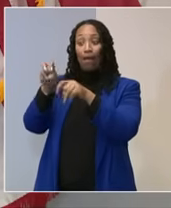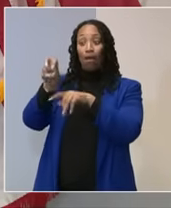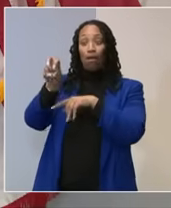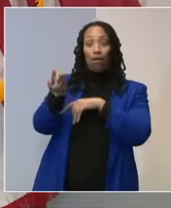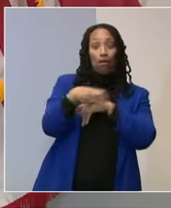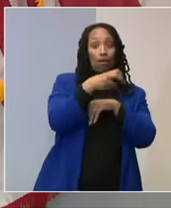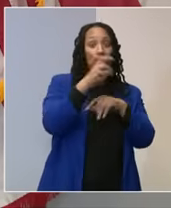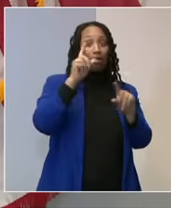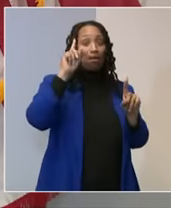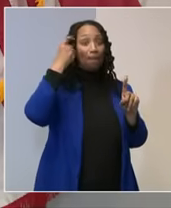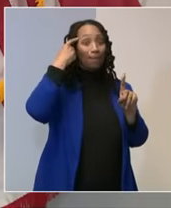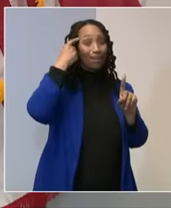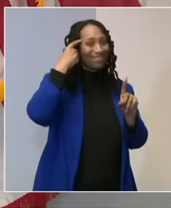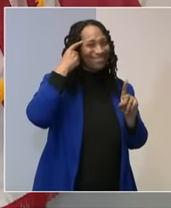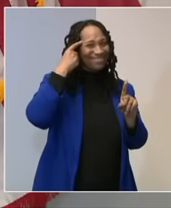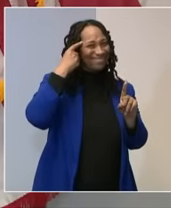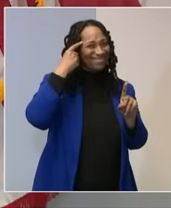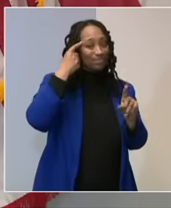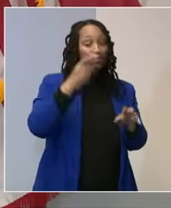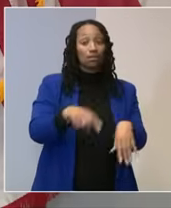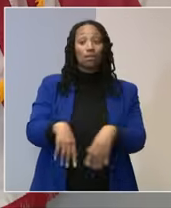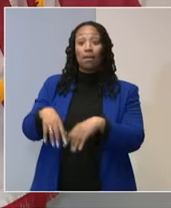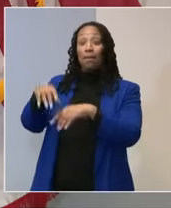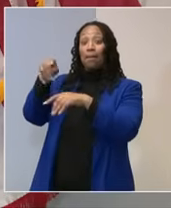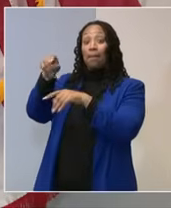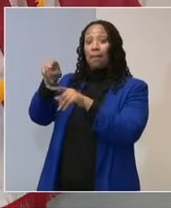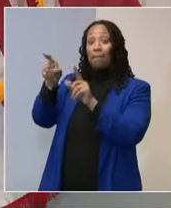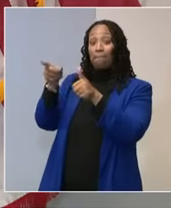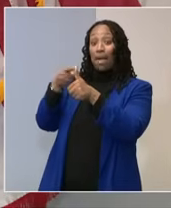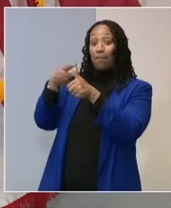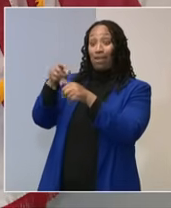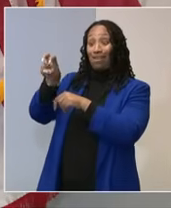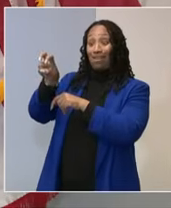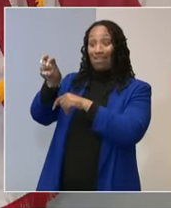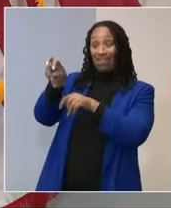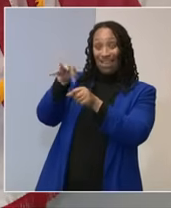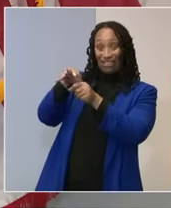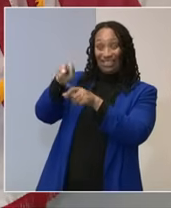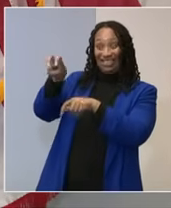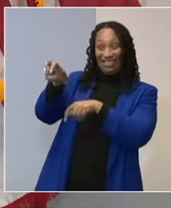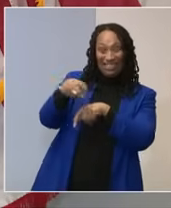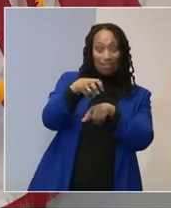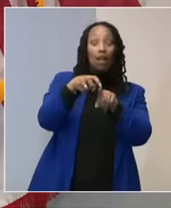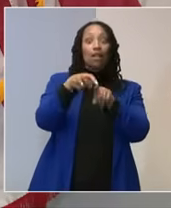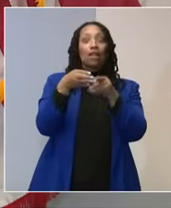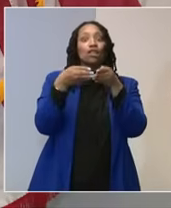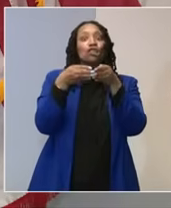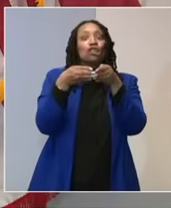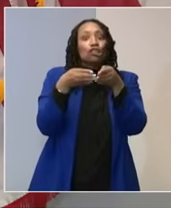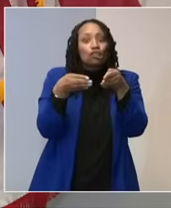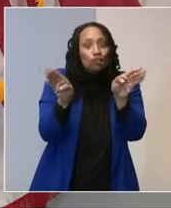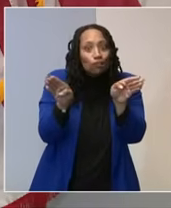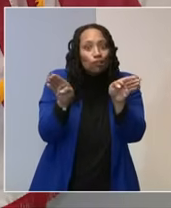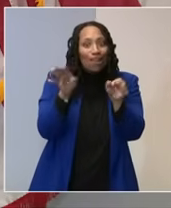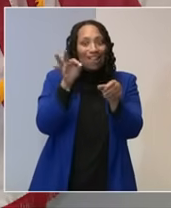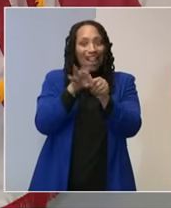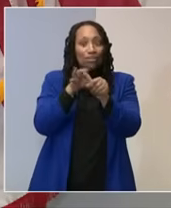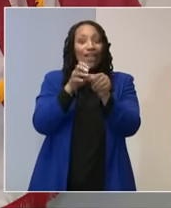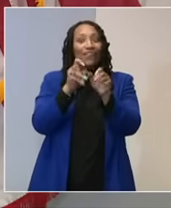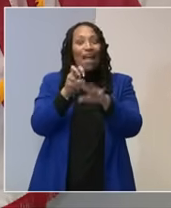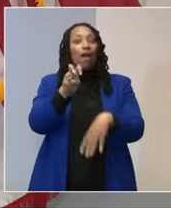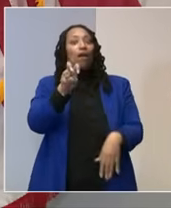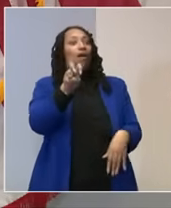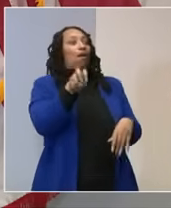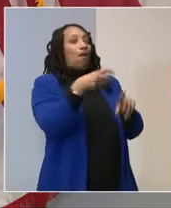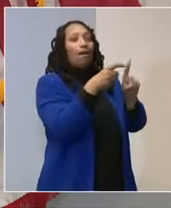David Catania, who was a formidable opponent. And so by the time the general election came in November, I